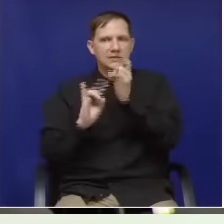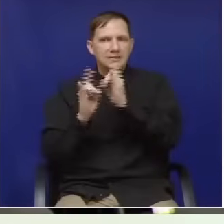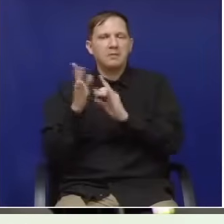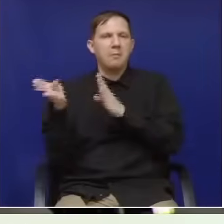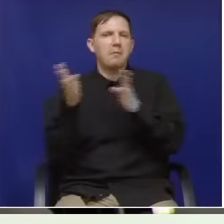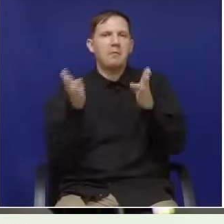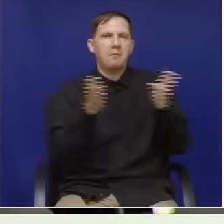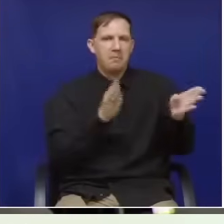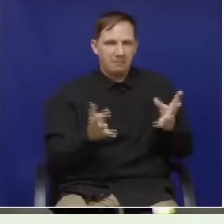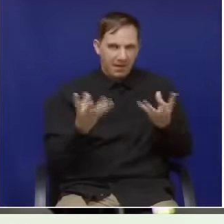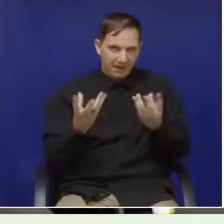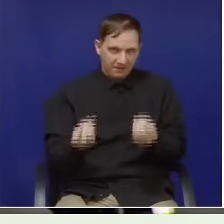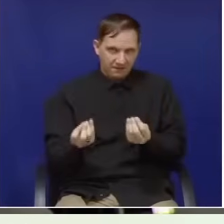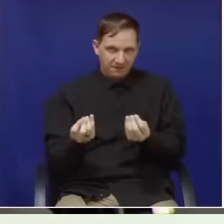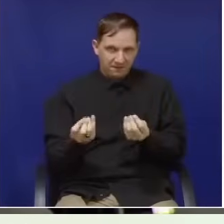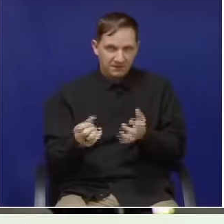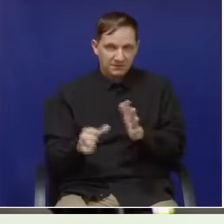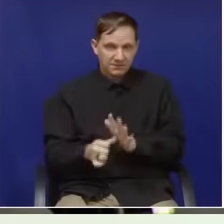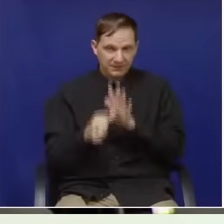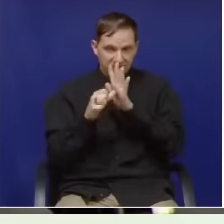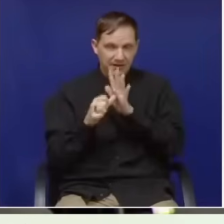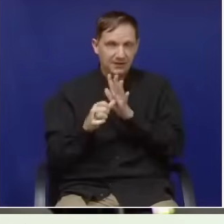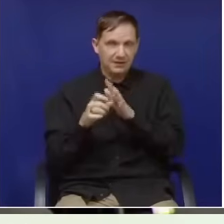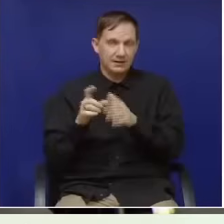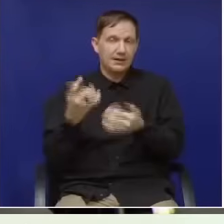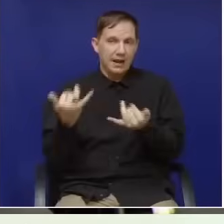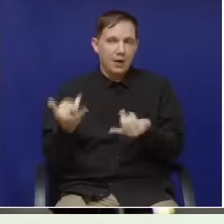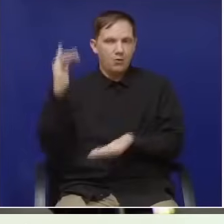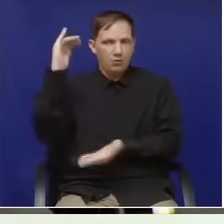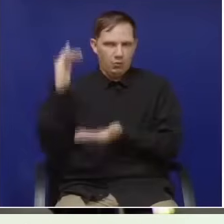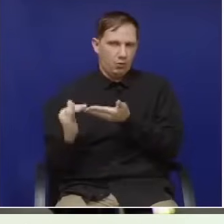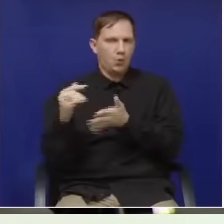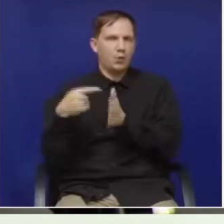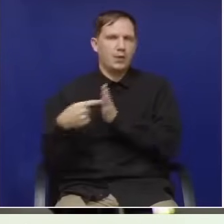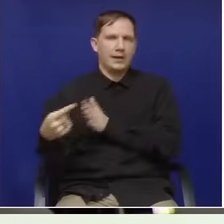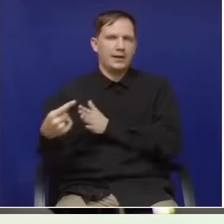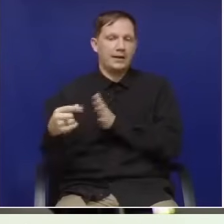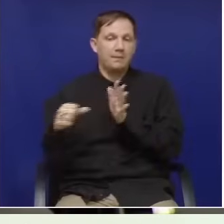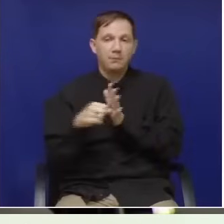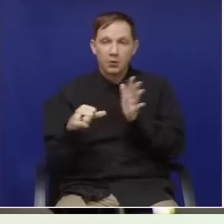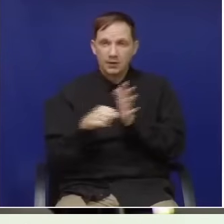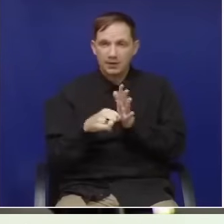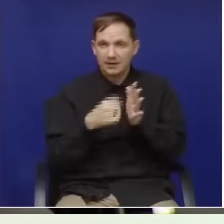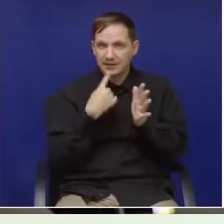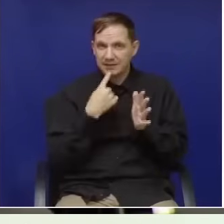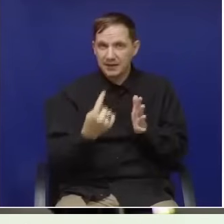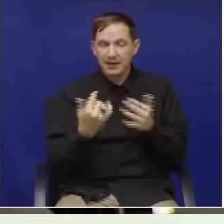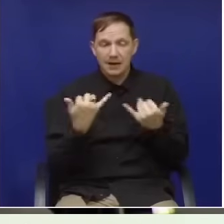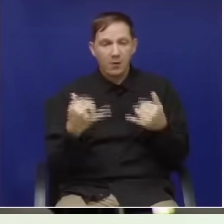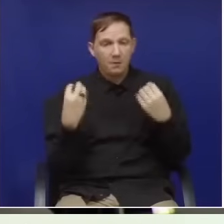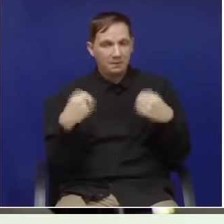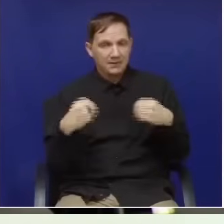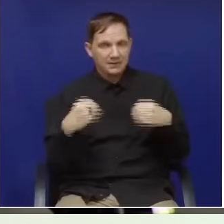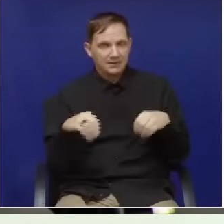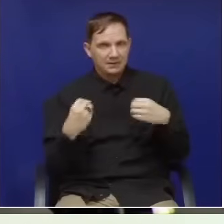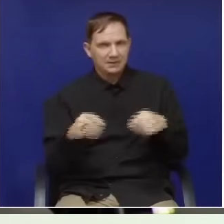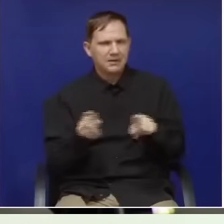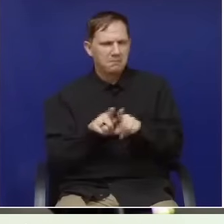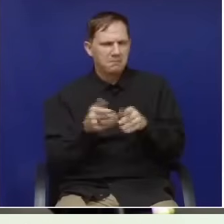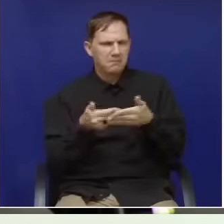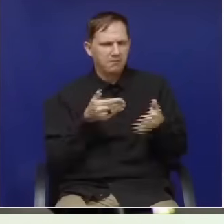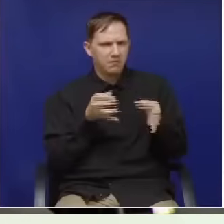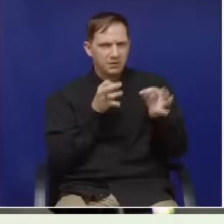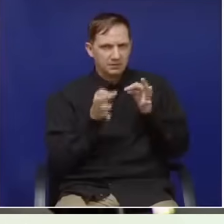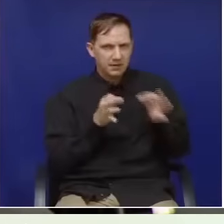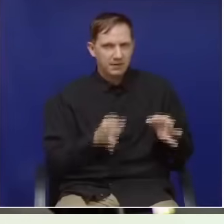around the world, which has indeed reduced it from months to weeks. I think it's important to say, Chair, we are looking, as I mentioned, at how we can